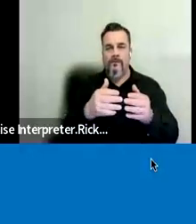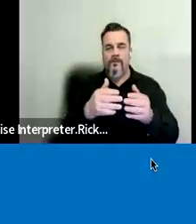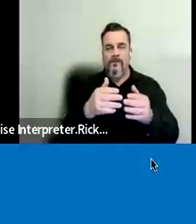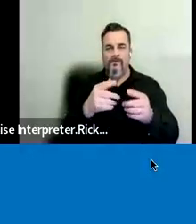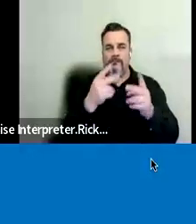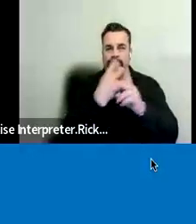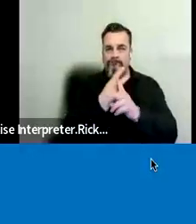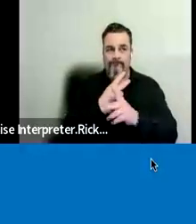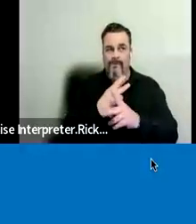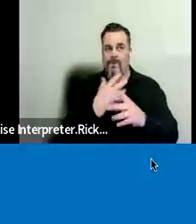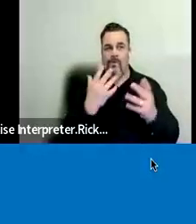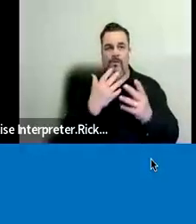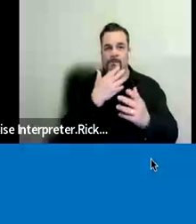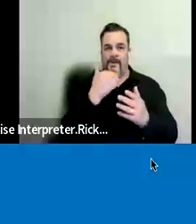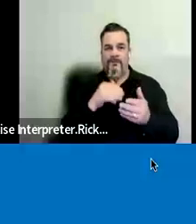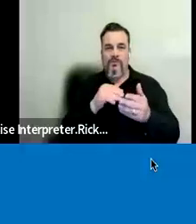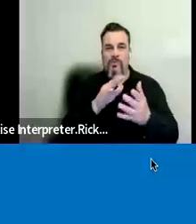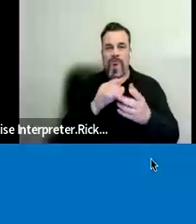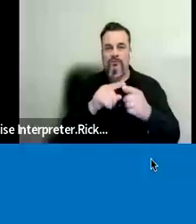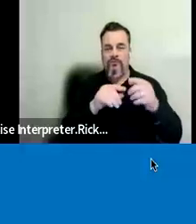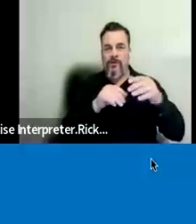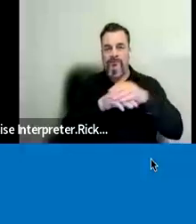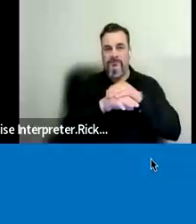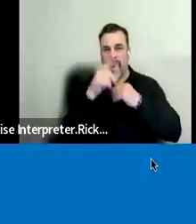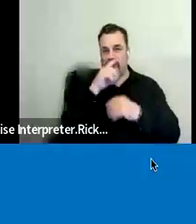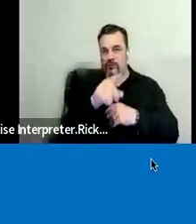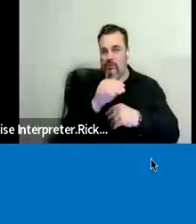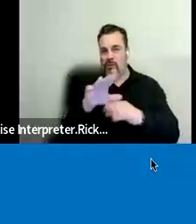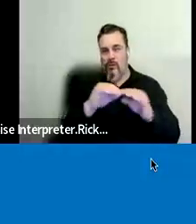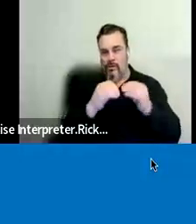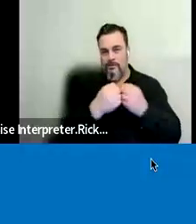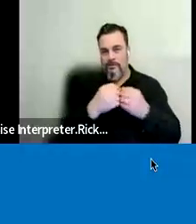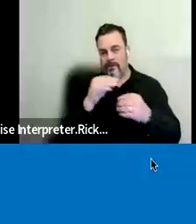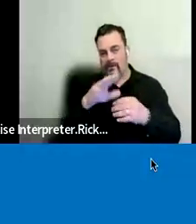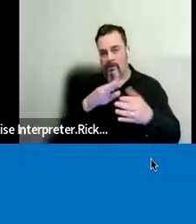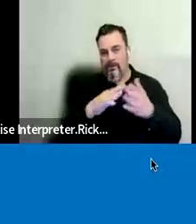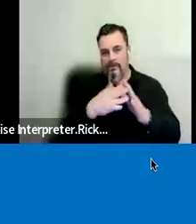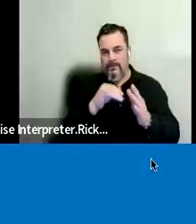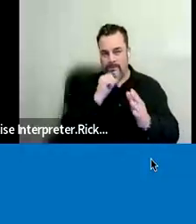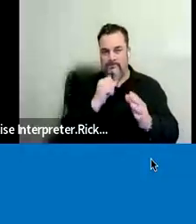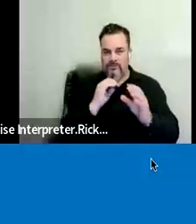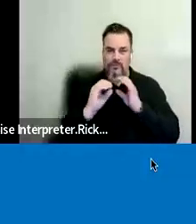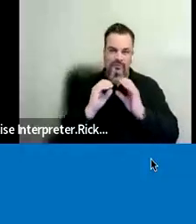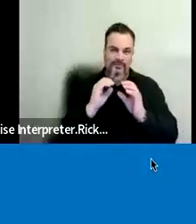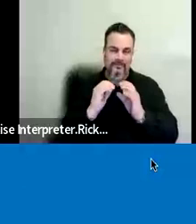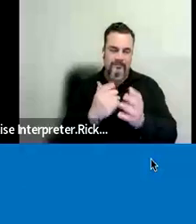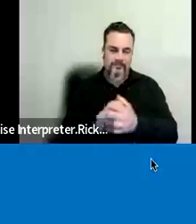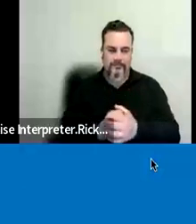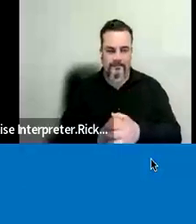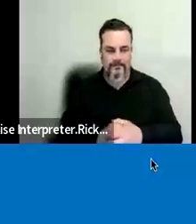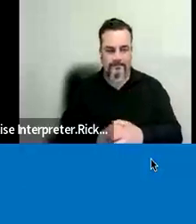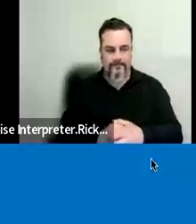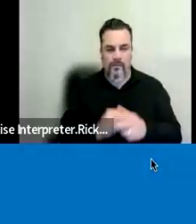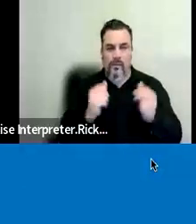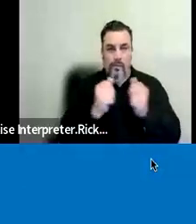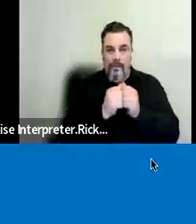figure out what the best approach to accessibility is for you and your organization and your community is to communicate with